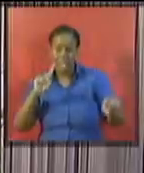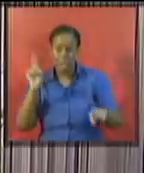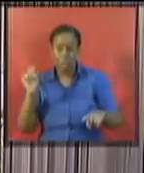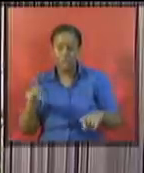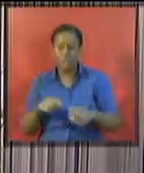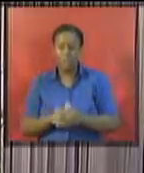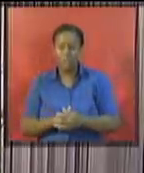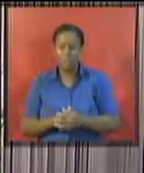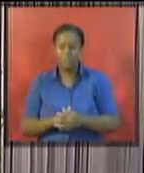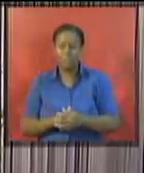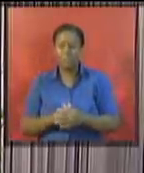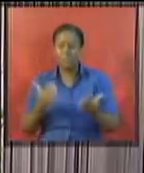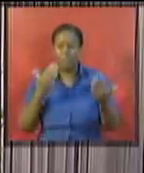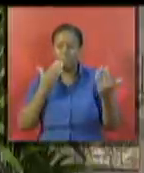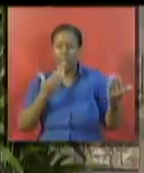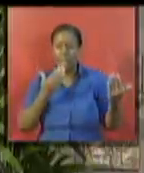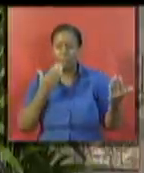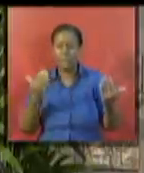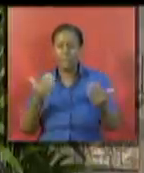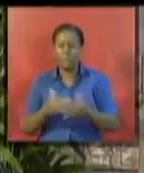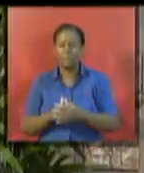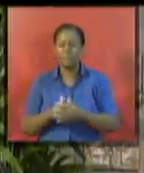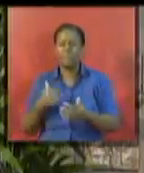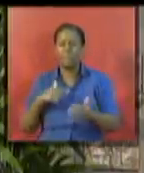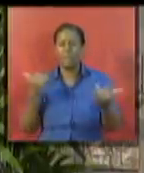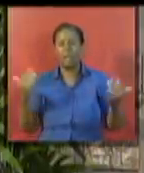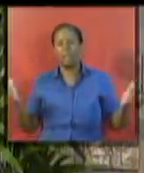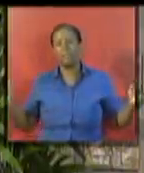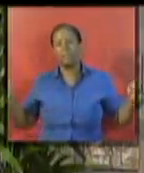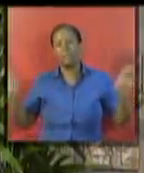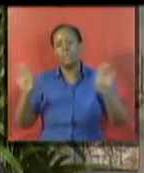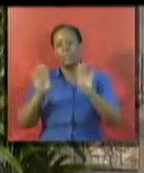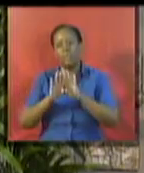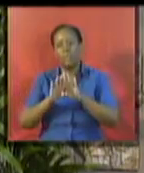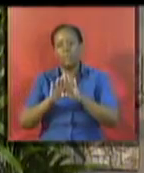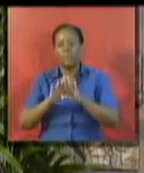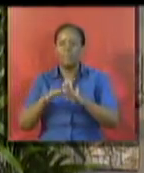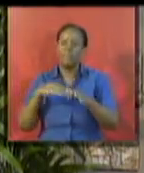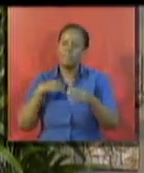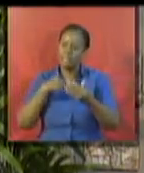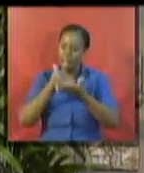please, to follow the new normal guidelines all the time. Thank you very much.